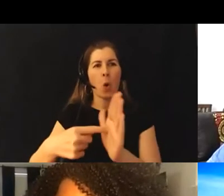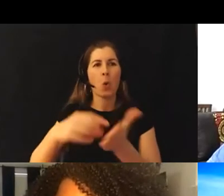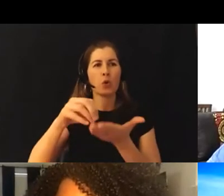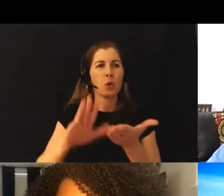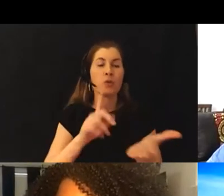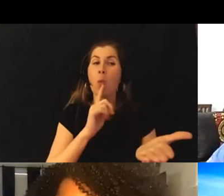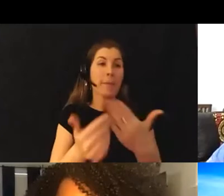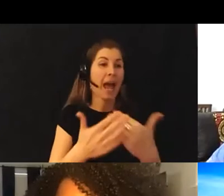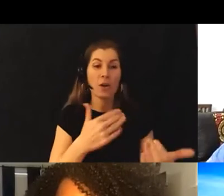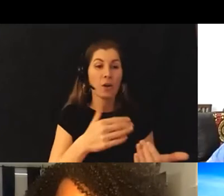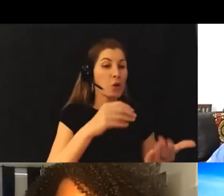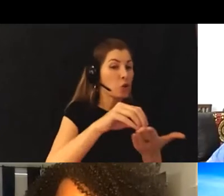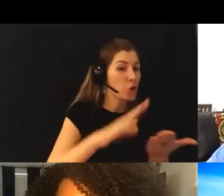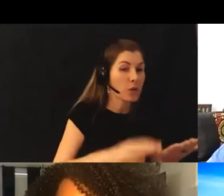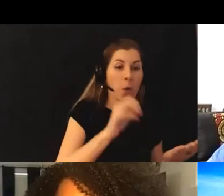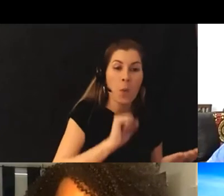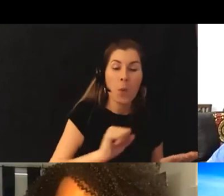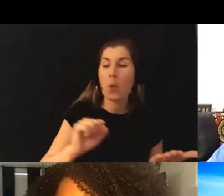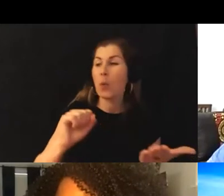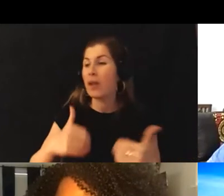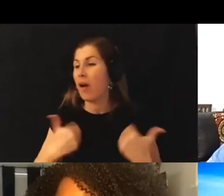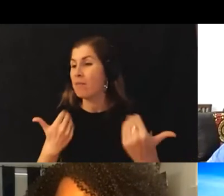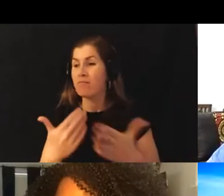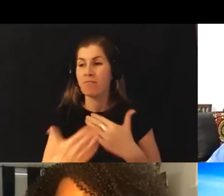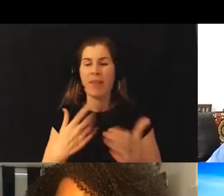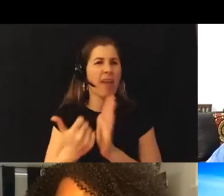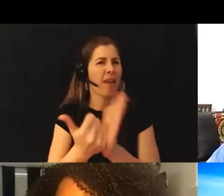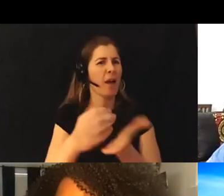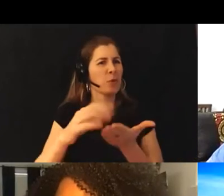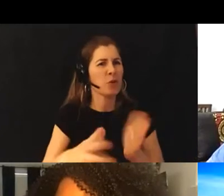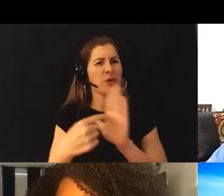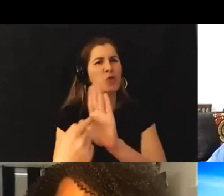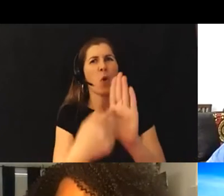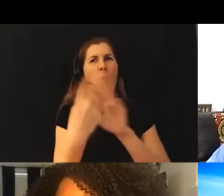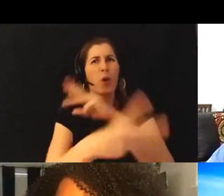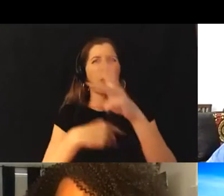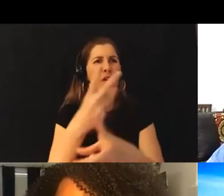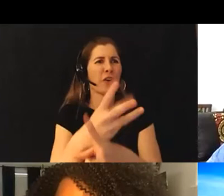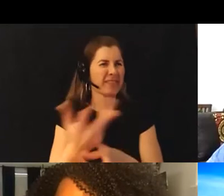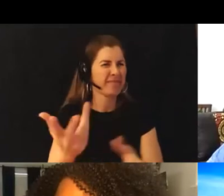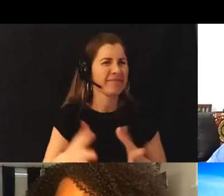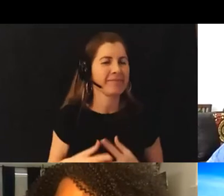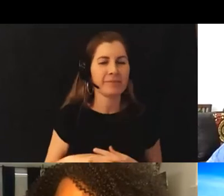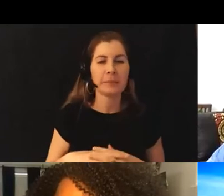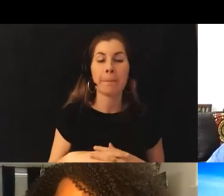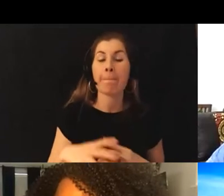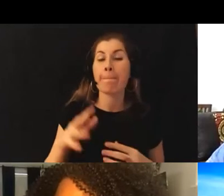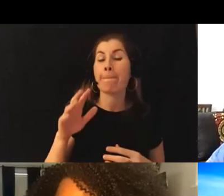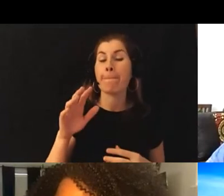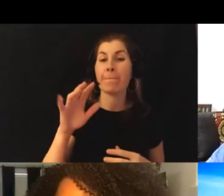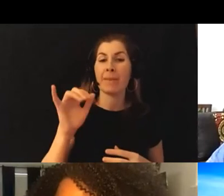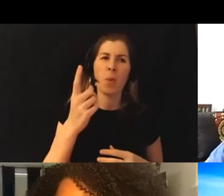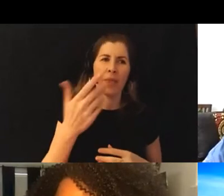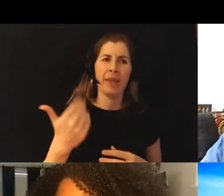are, to a broader range of the world. Great, thank you. And I'll chime in here now. And,